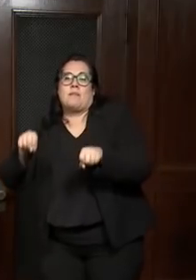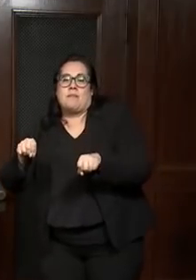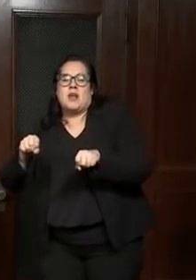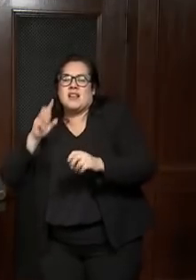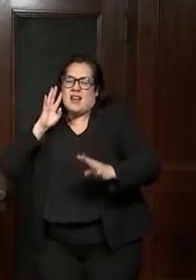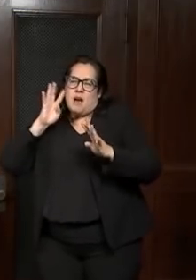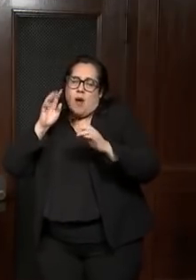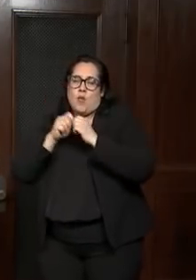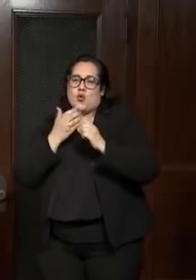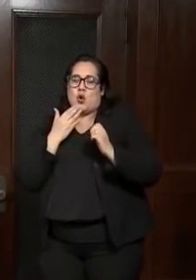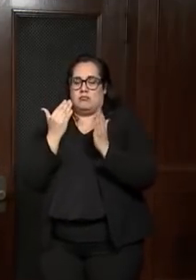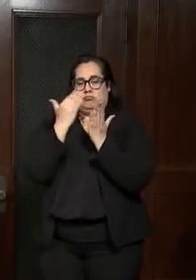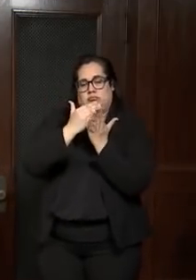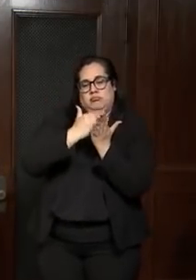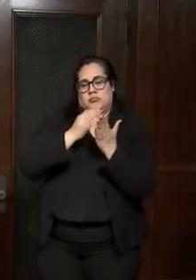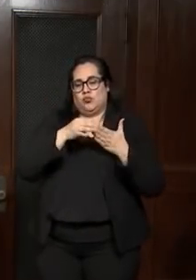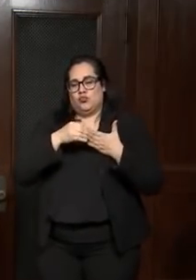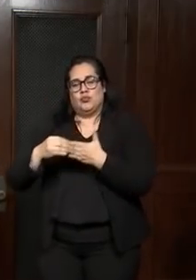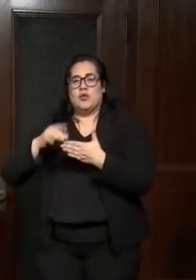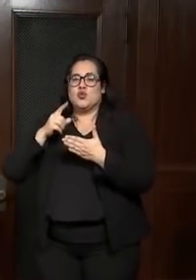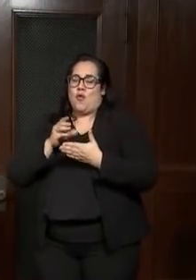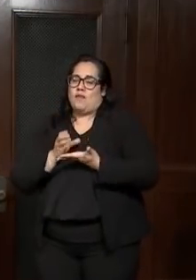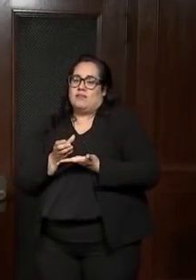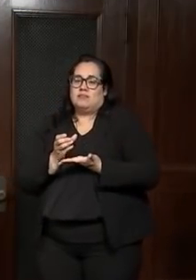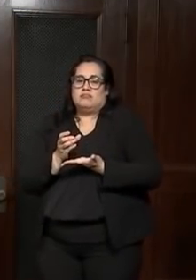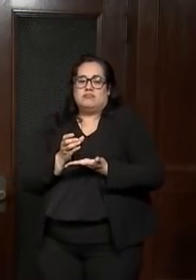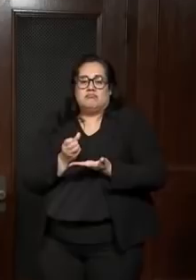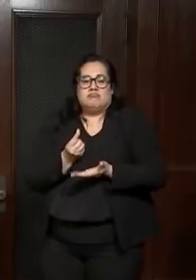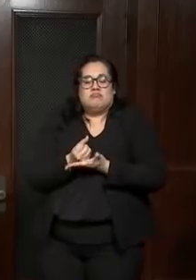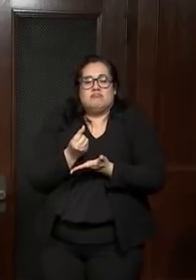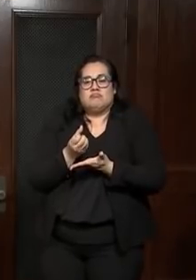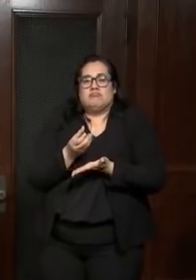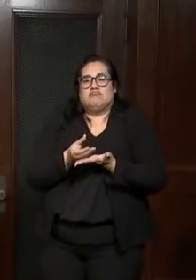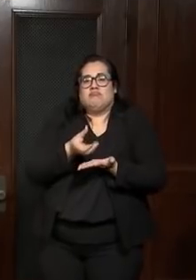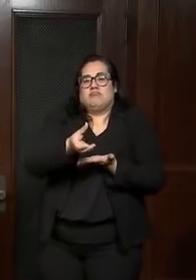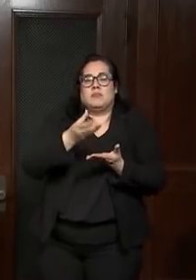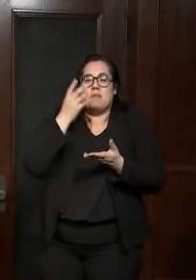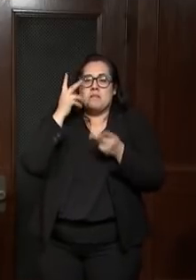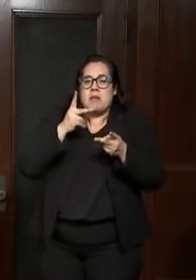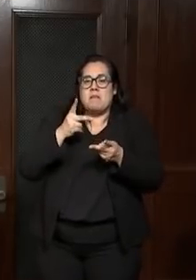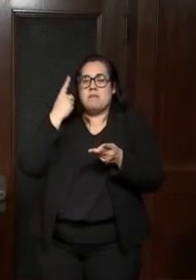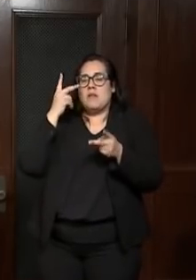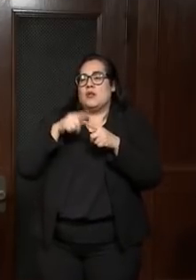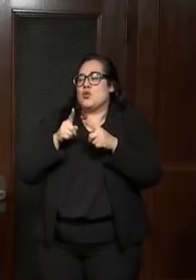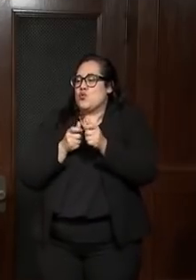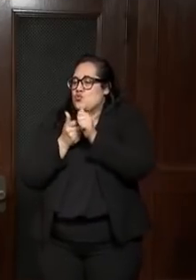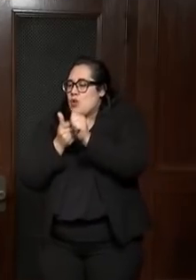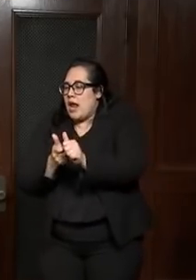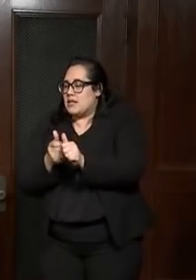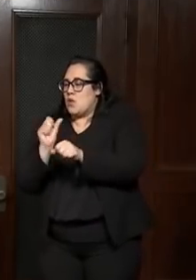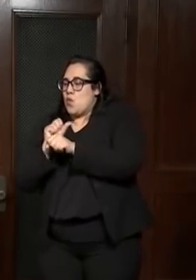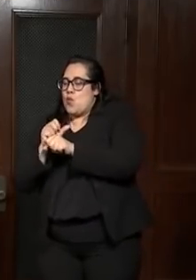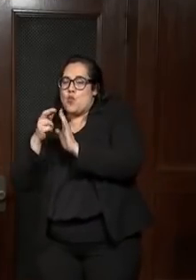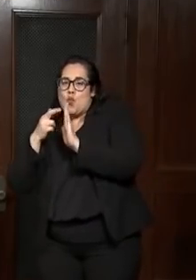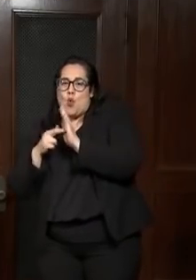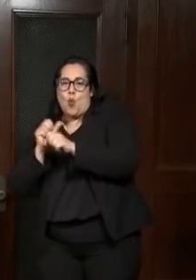up with the guidelines, to fund the people necessary, to do the tracking, the tracing, the rules for workplaces